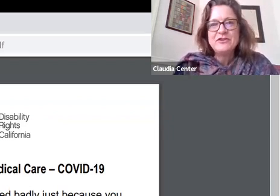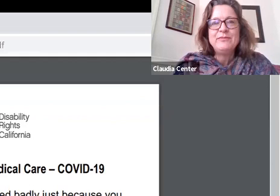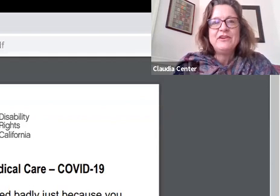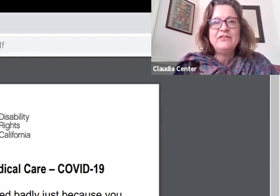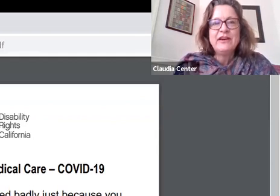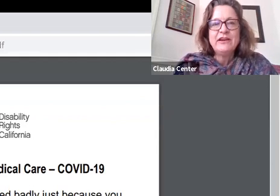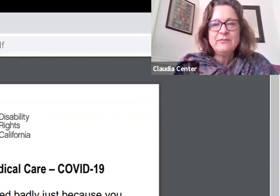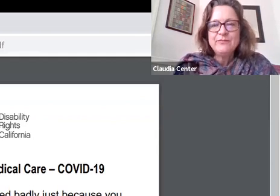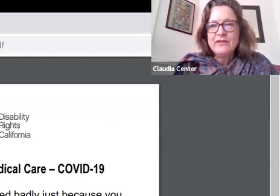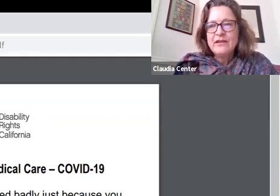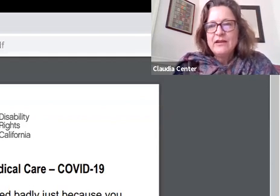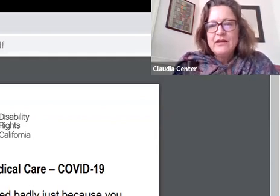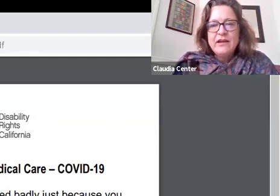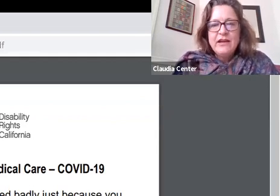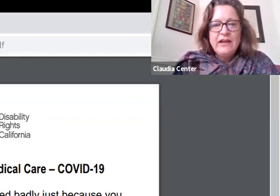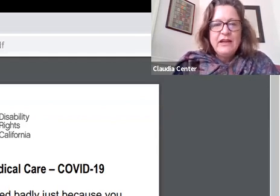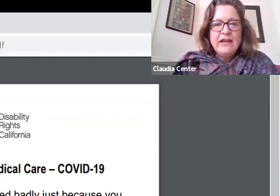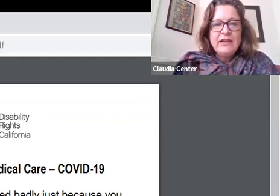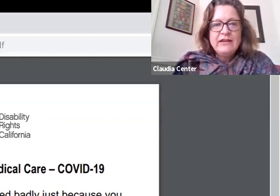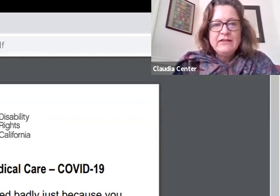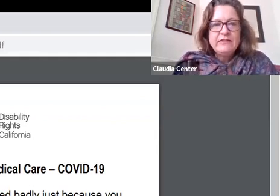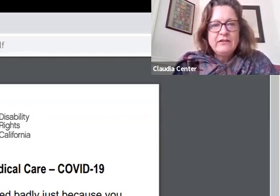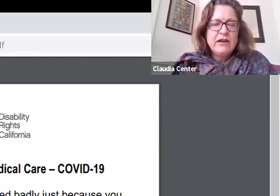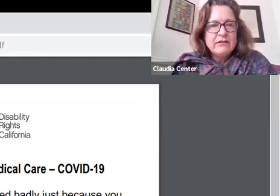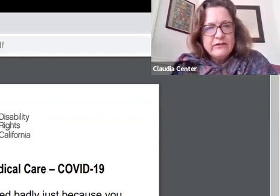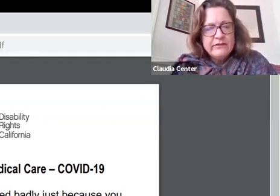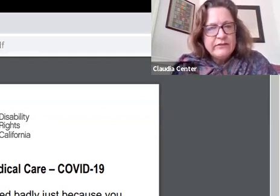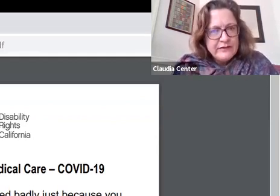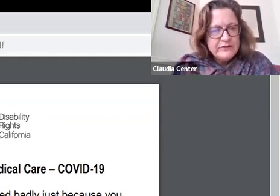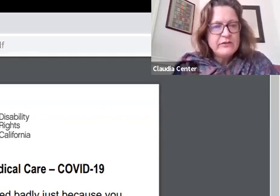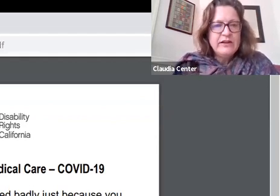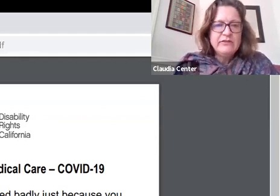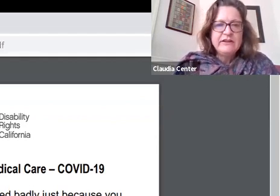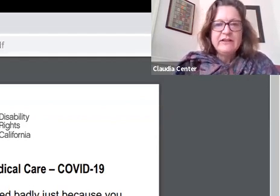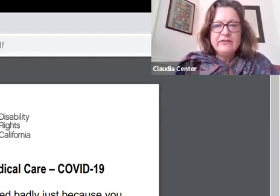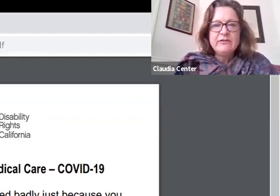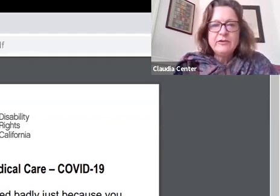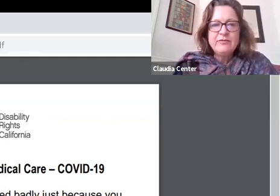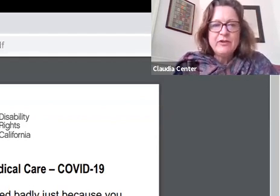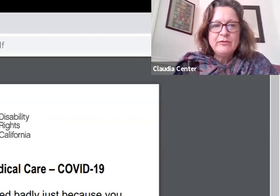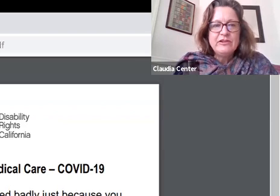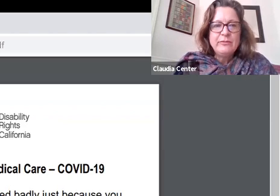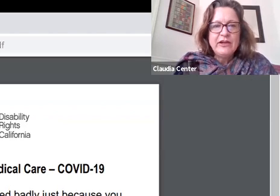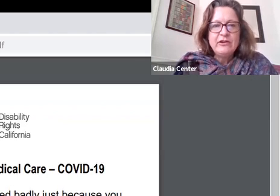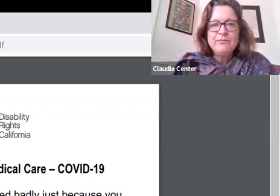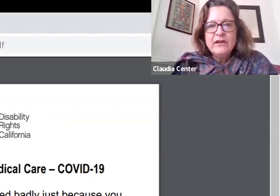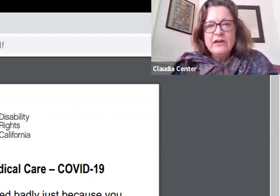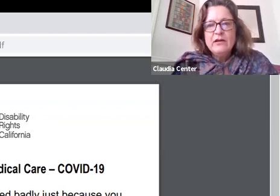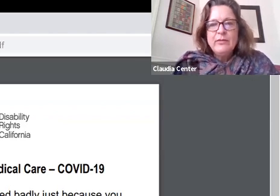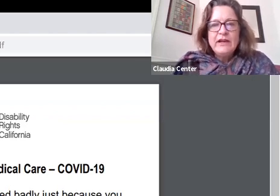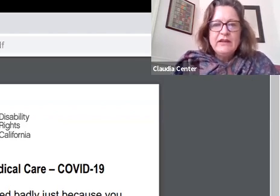very short period of time. And it's around 7th grade reading level. We could probably do